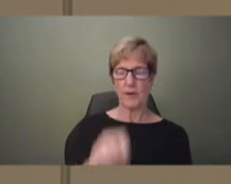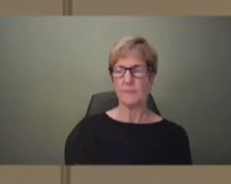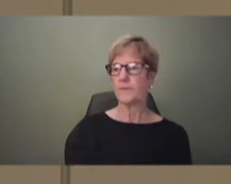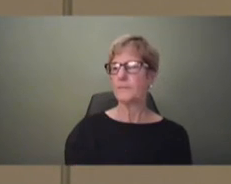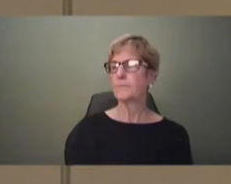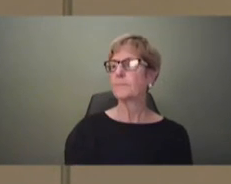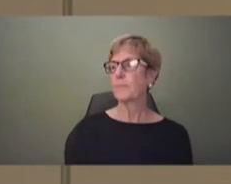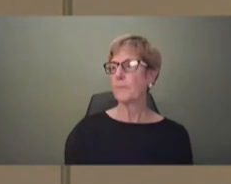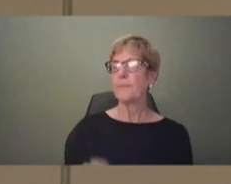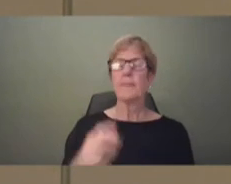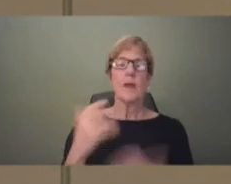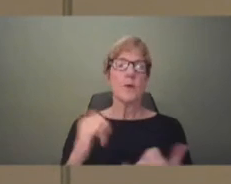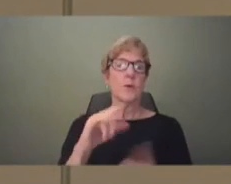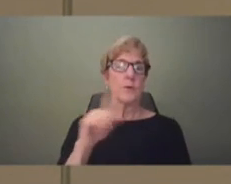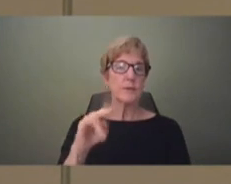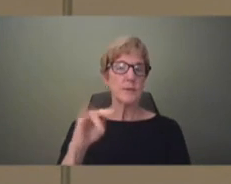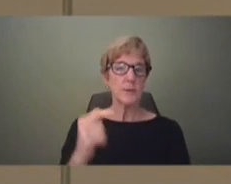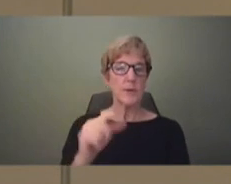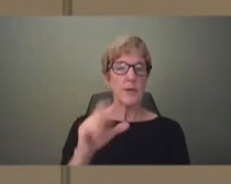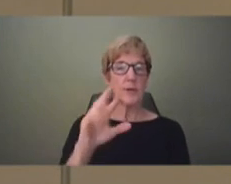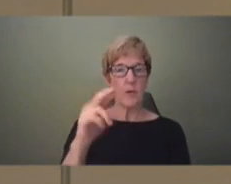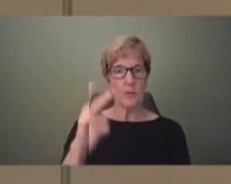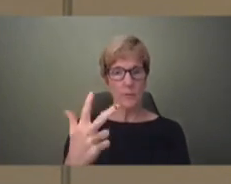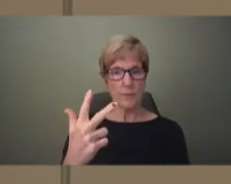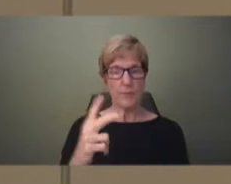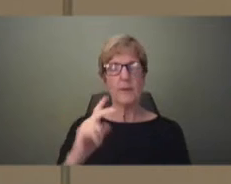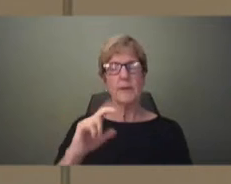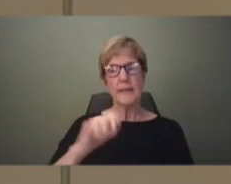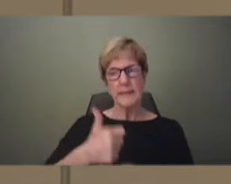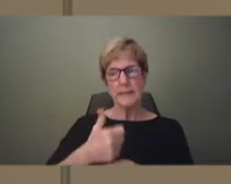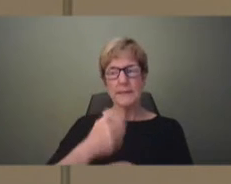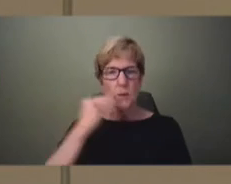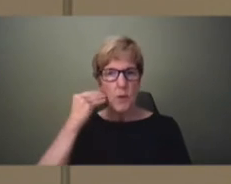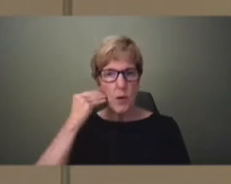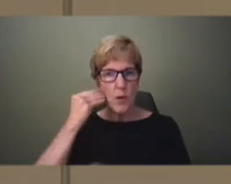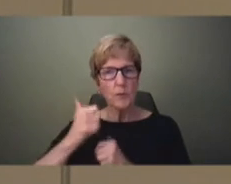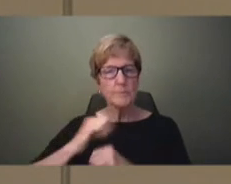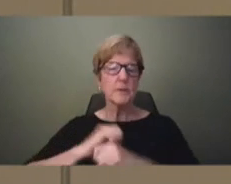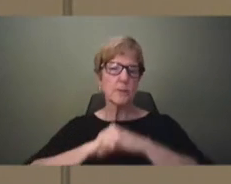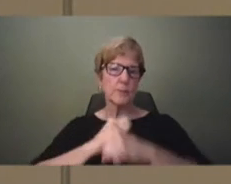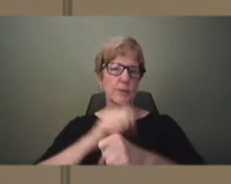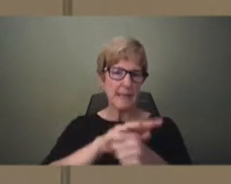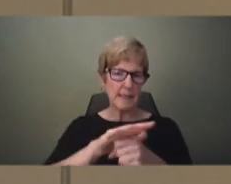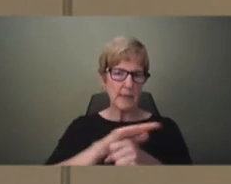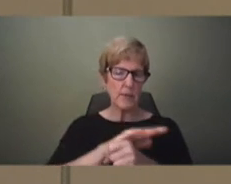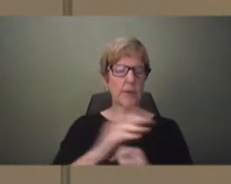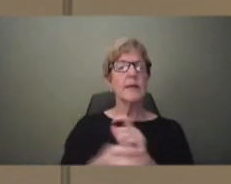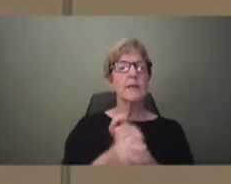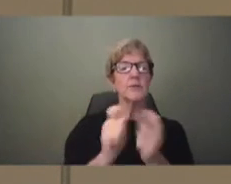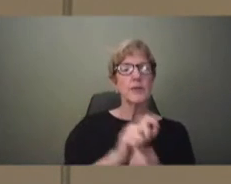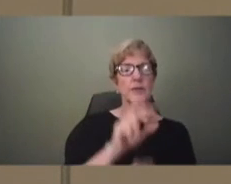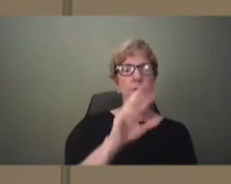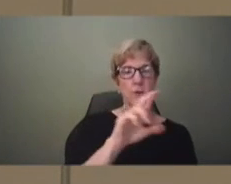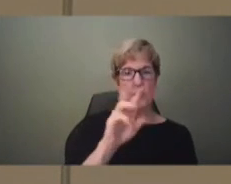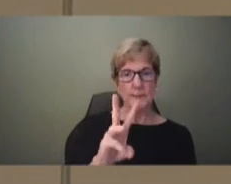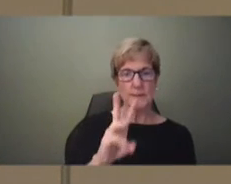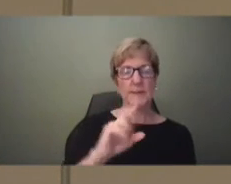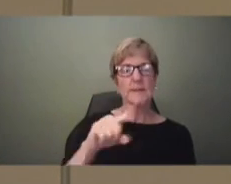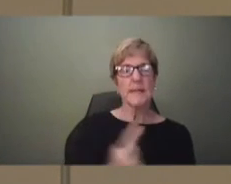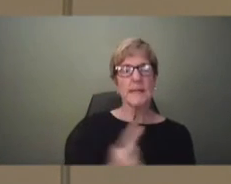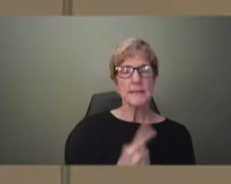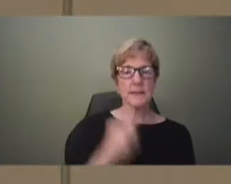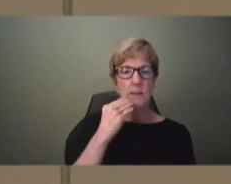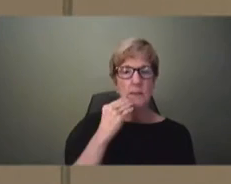zoning is R3 single family residential Lake Wy protected area and a proposed zoning is R6 single family residential Lake Wy protected